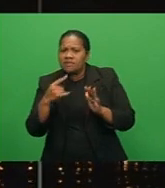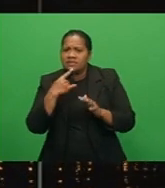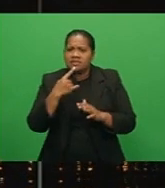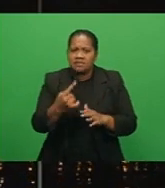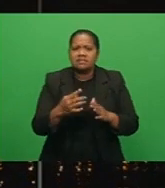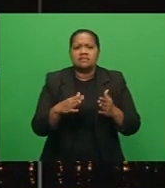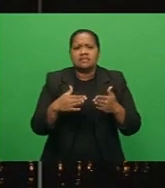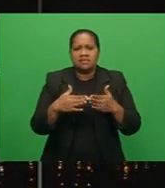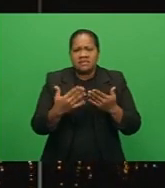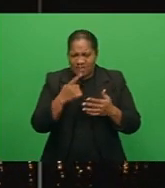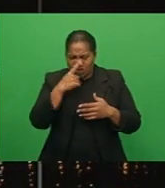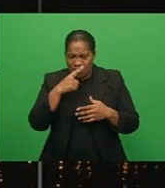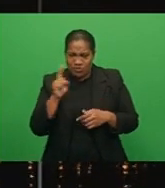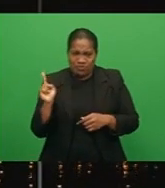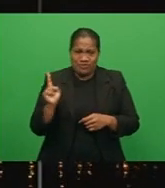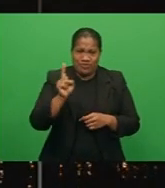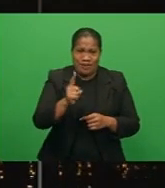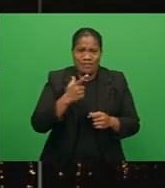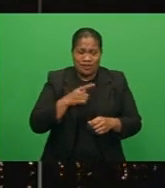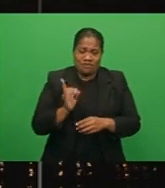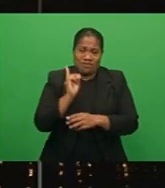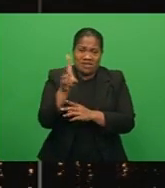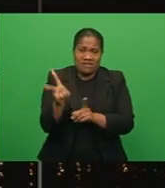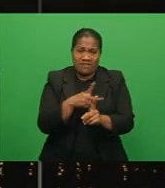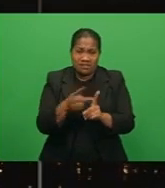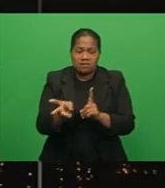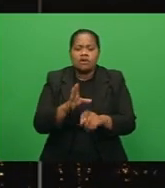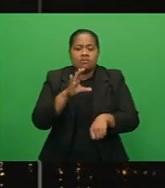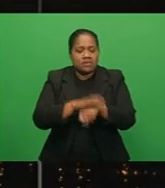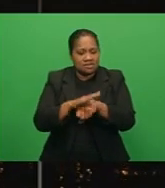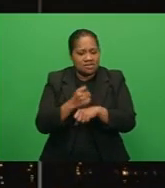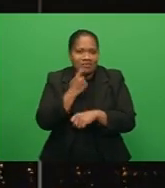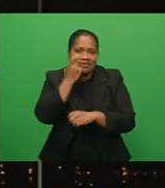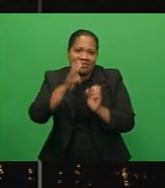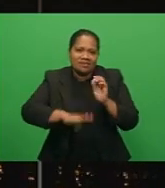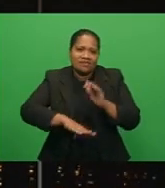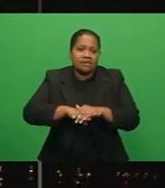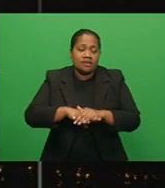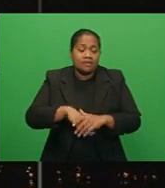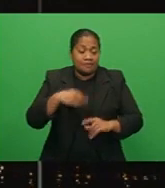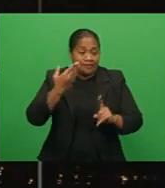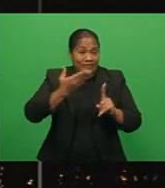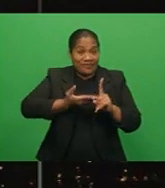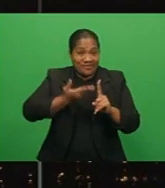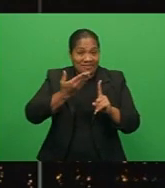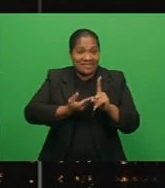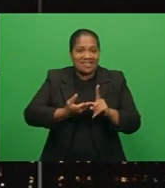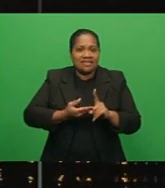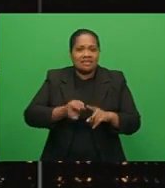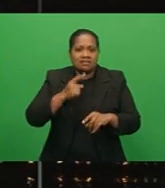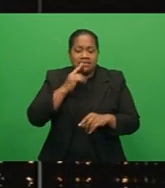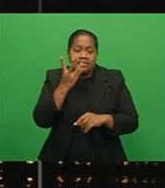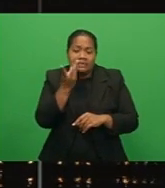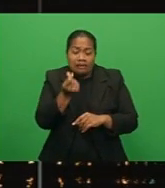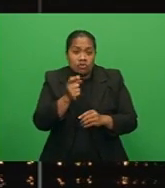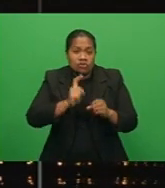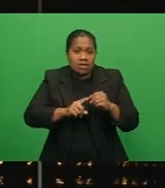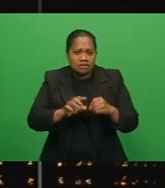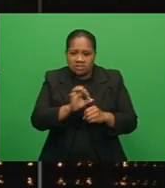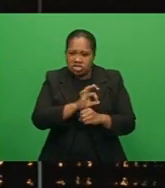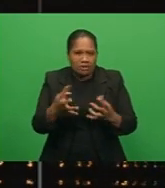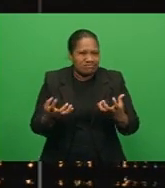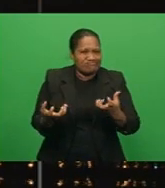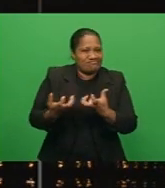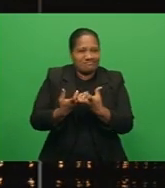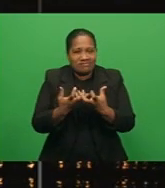further traumatize victims of domestic violence. ACP Tundravu says some questioning tactics are irrelevant. The Fiji Women's